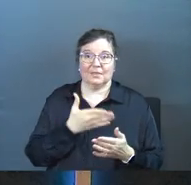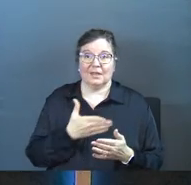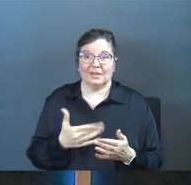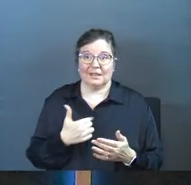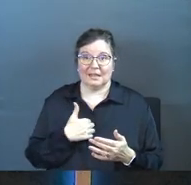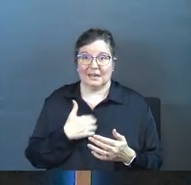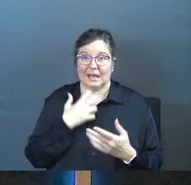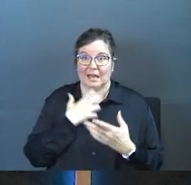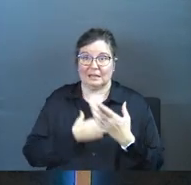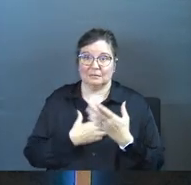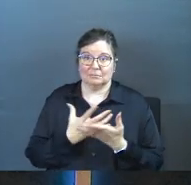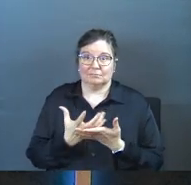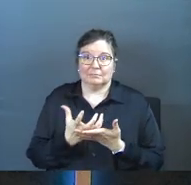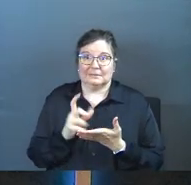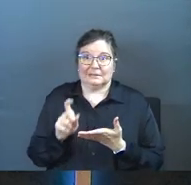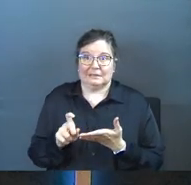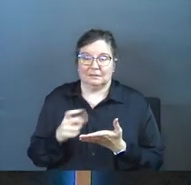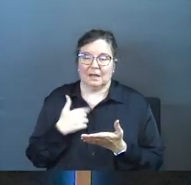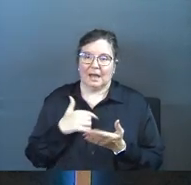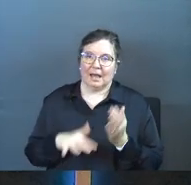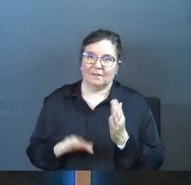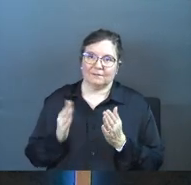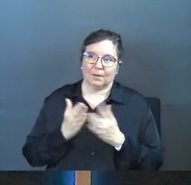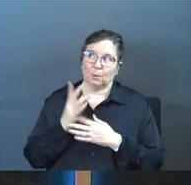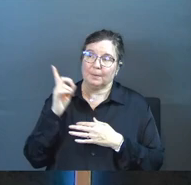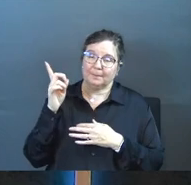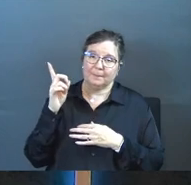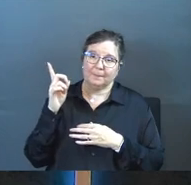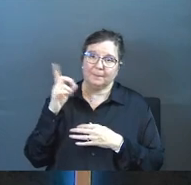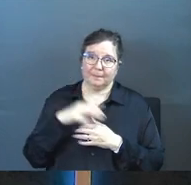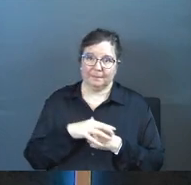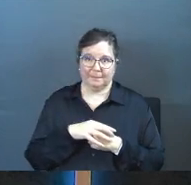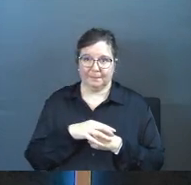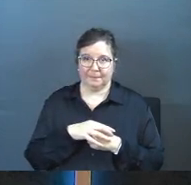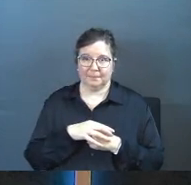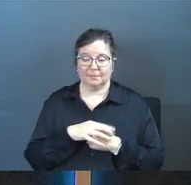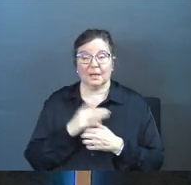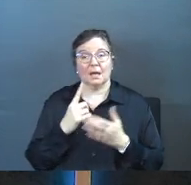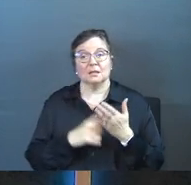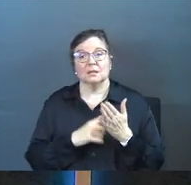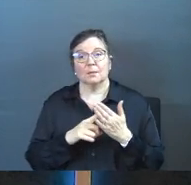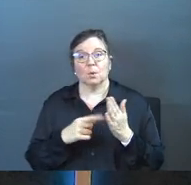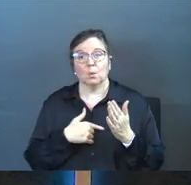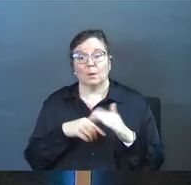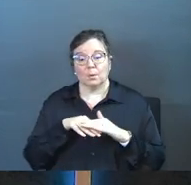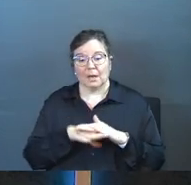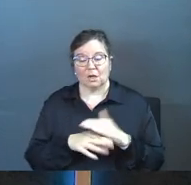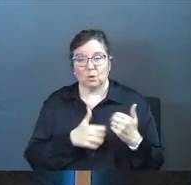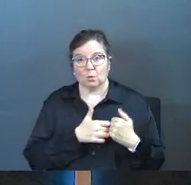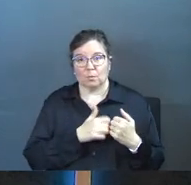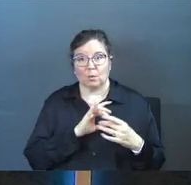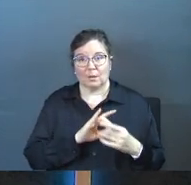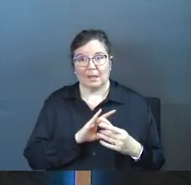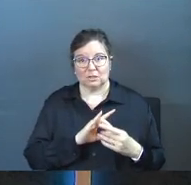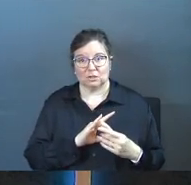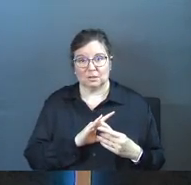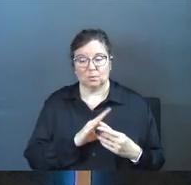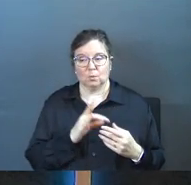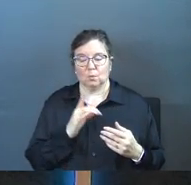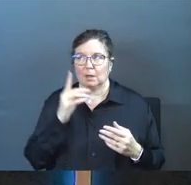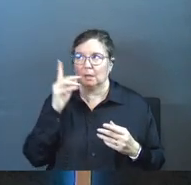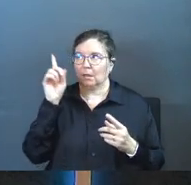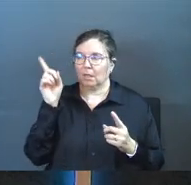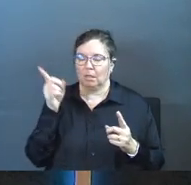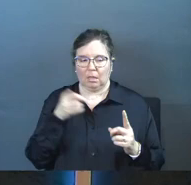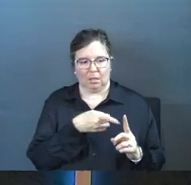the things that I desperately need, I find in him. And sometimes when we enter a romantic relationship, we